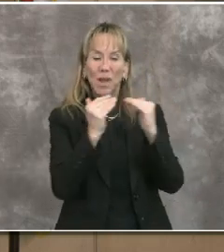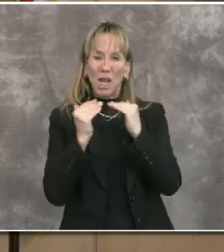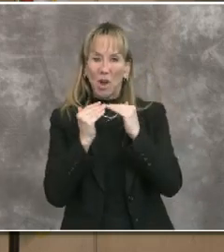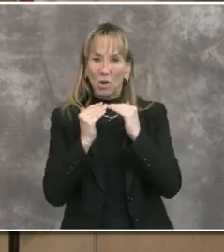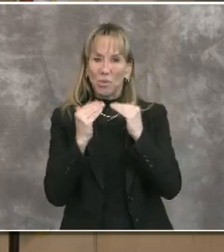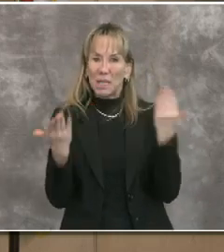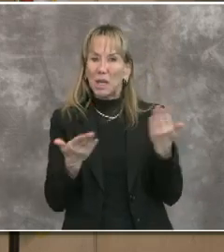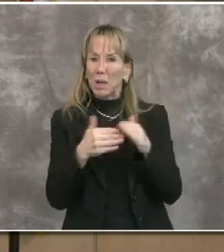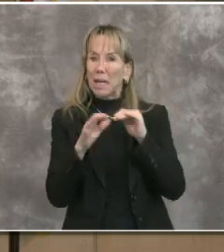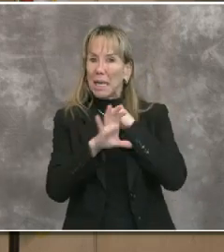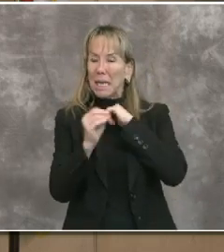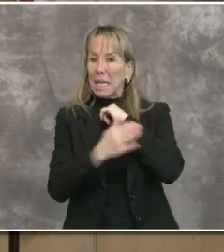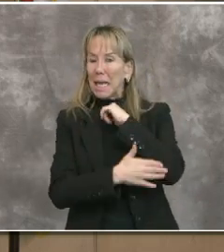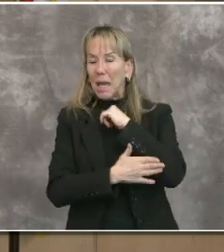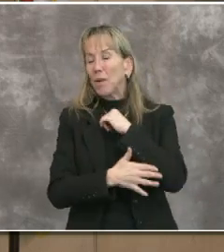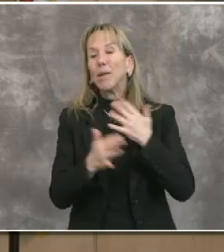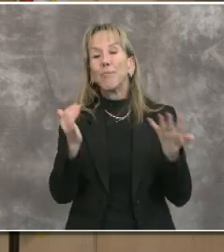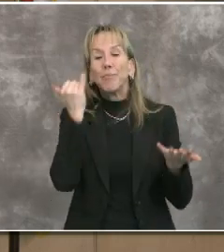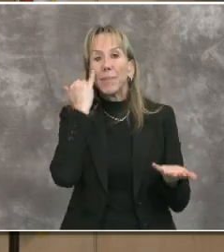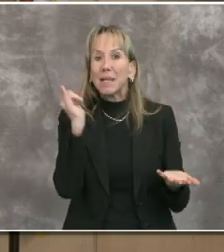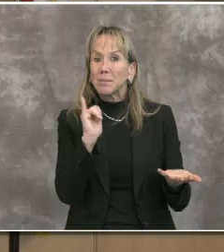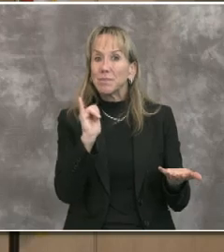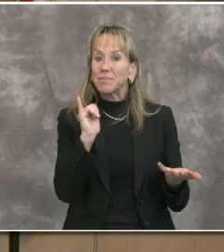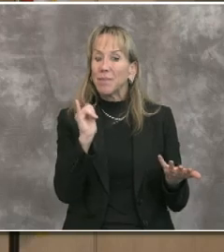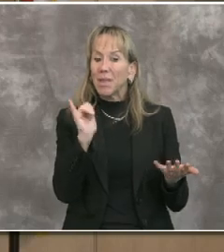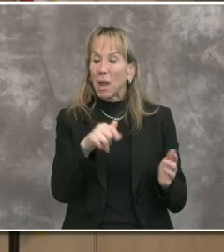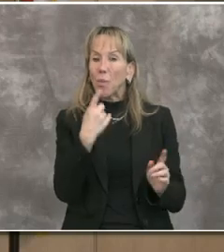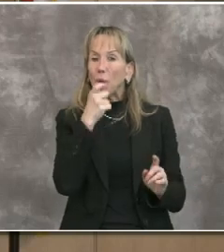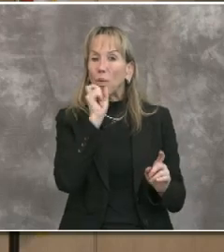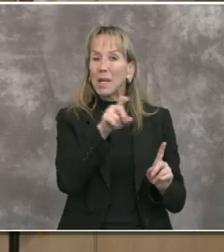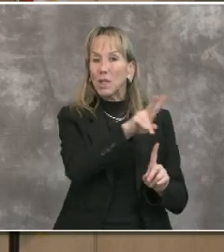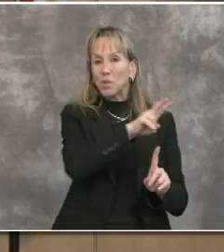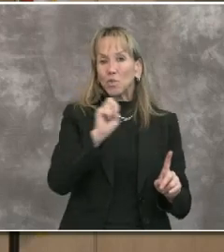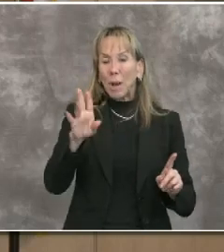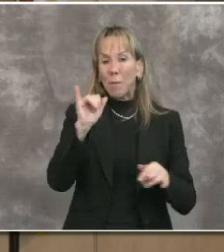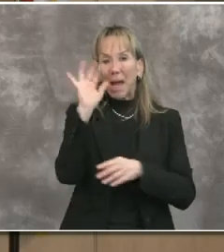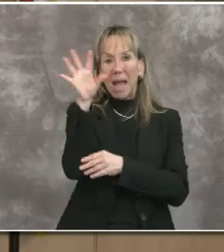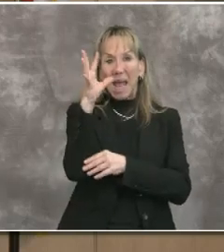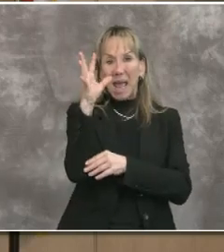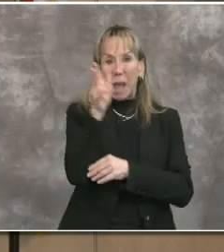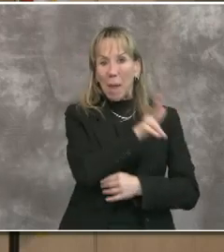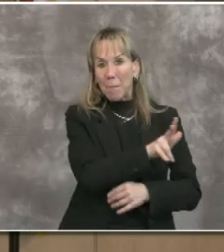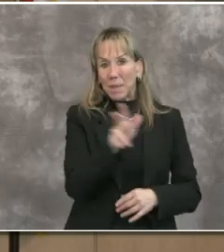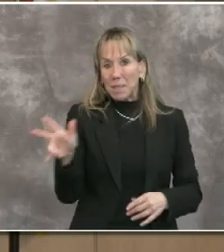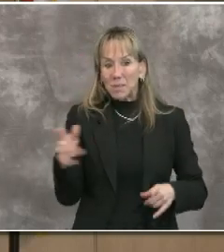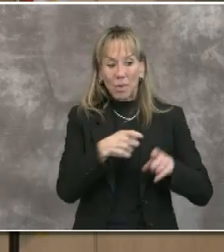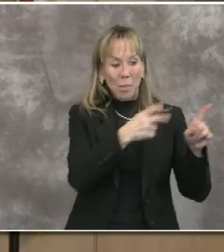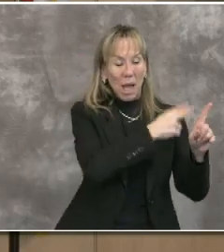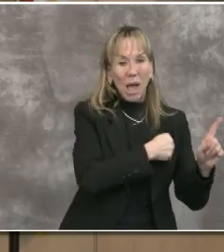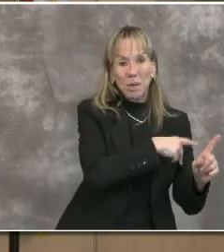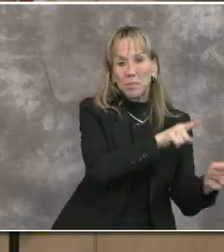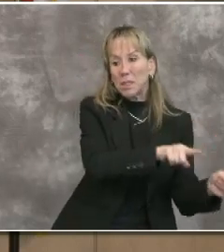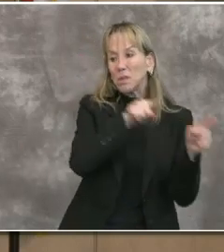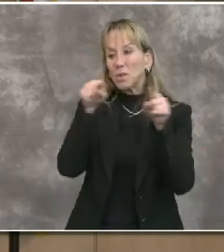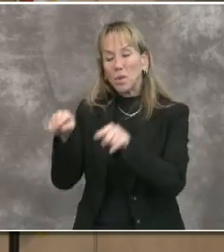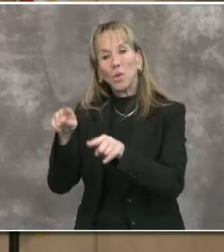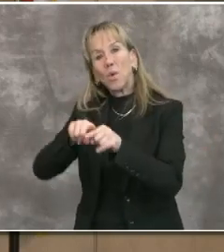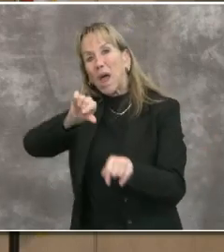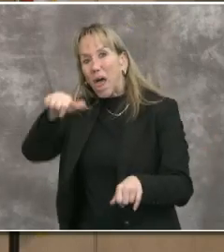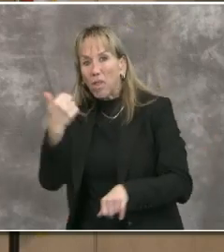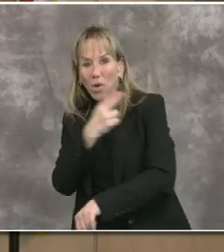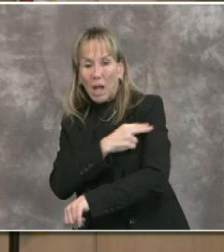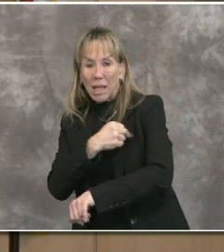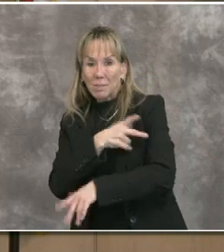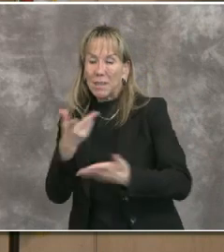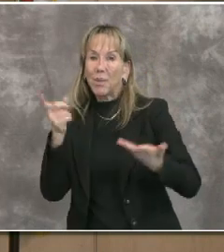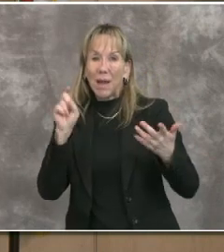particularly ones that need to be transferred by ambulance. We may, in fact, have to do facility transfers in order to